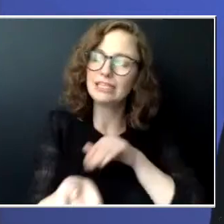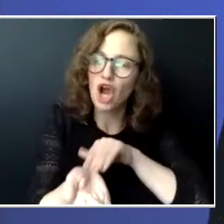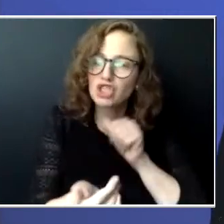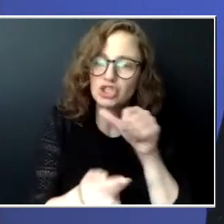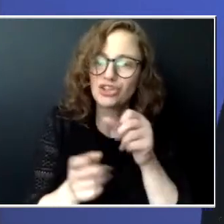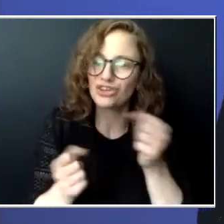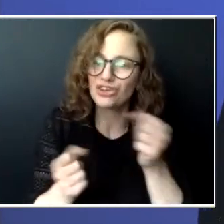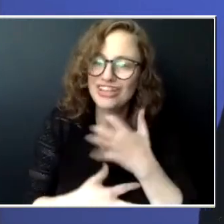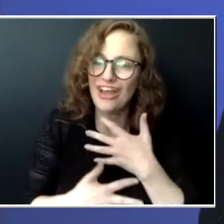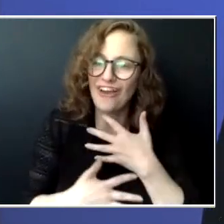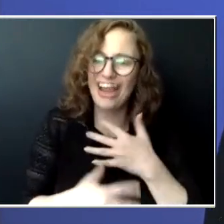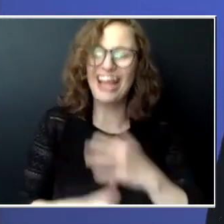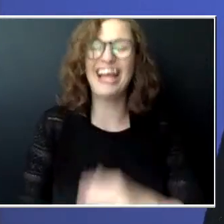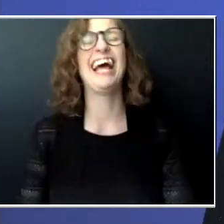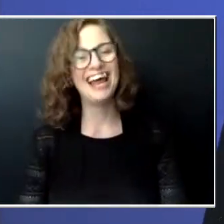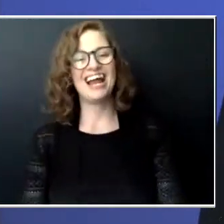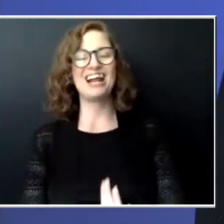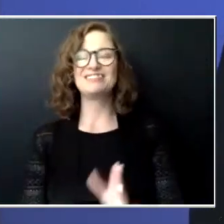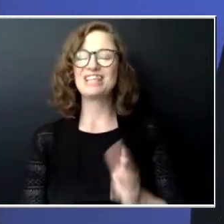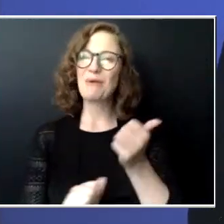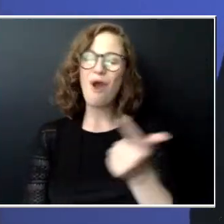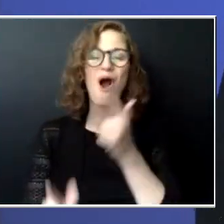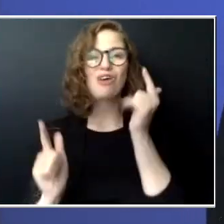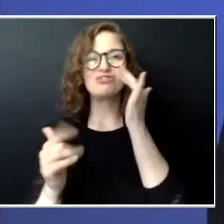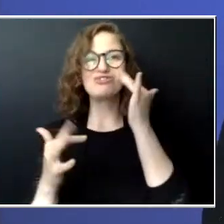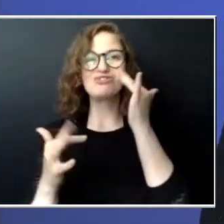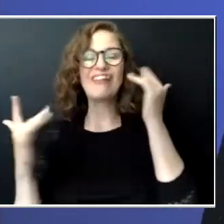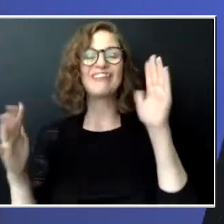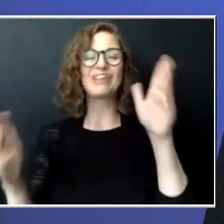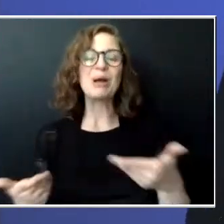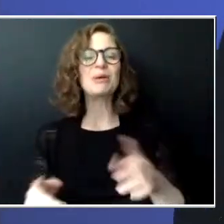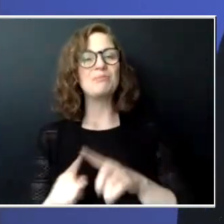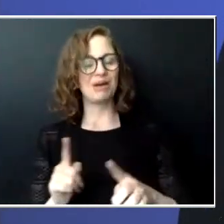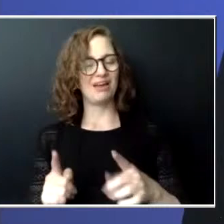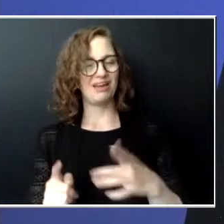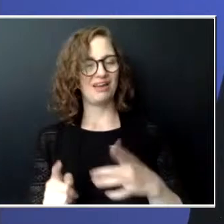It was strange to think, oh, what's